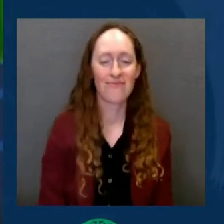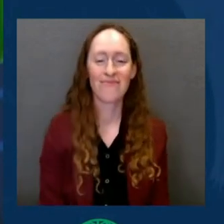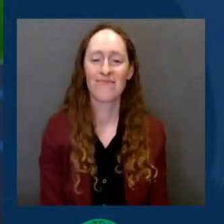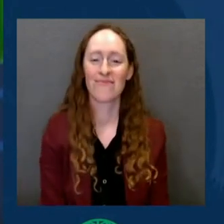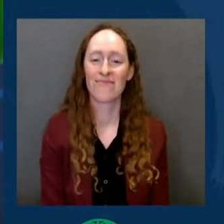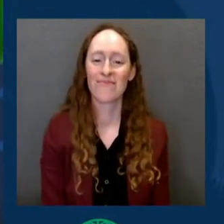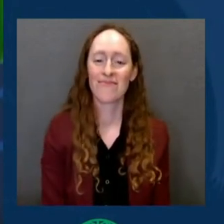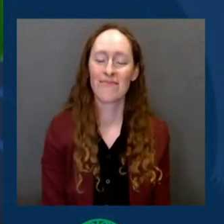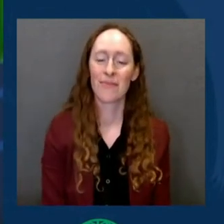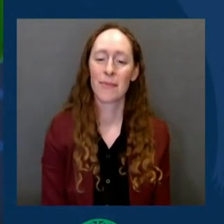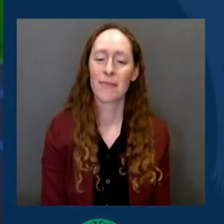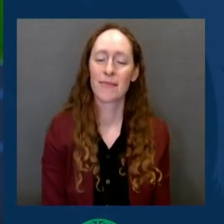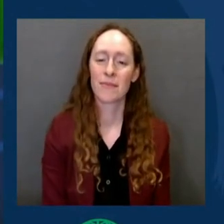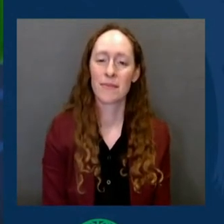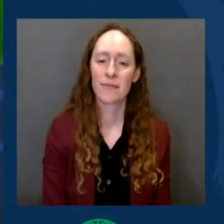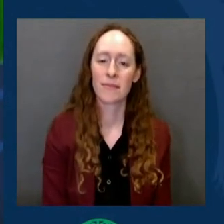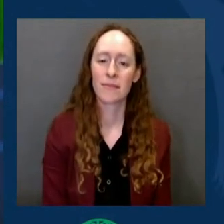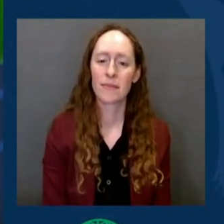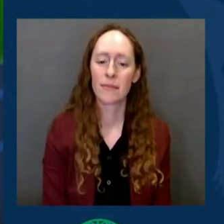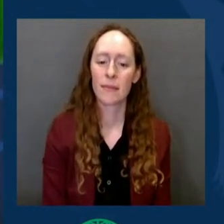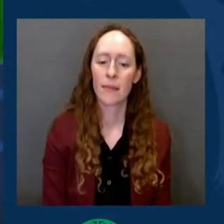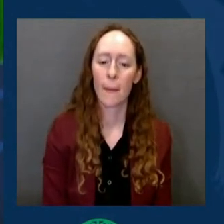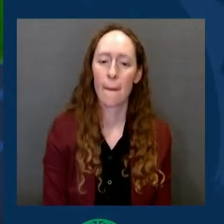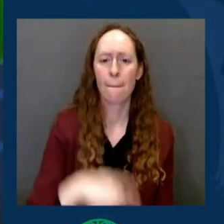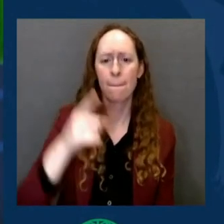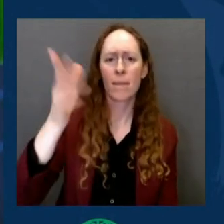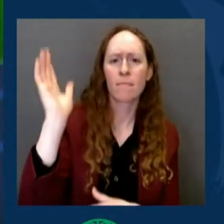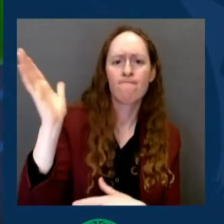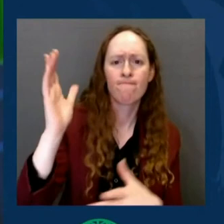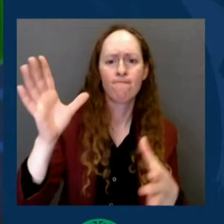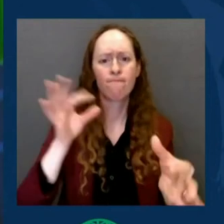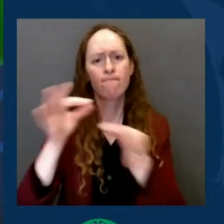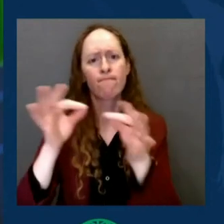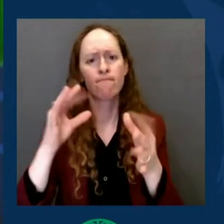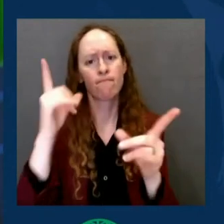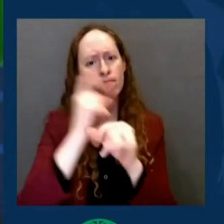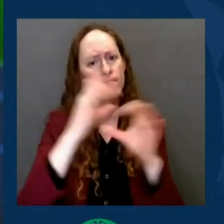representation in the G20. We need to applaud that initiative